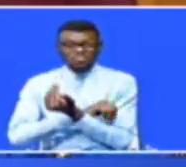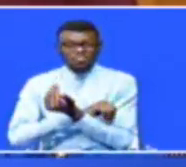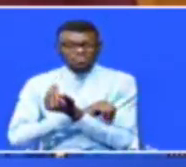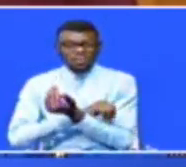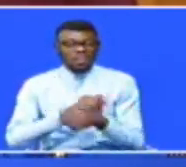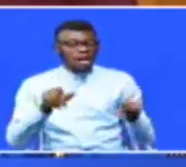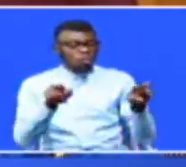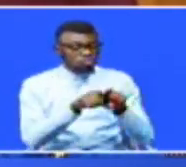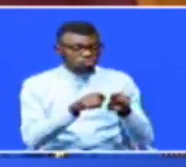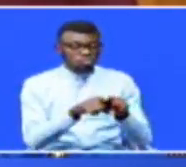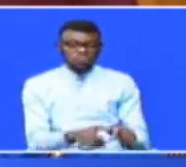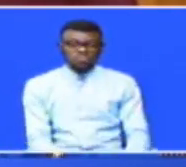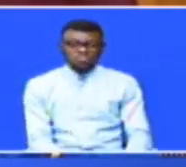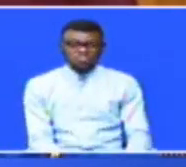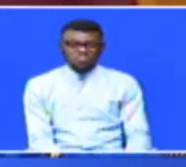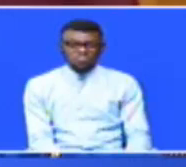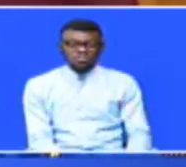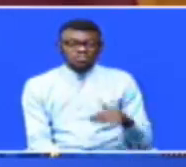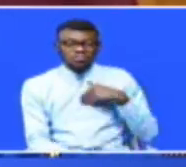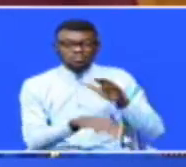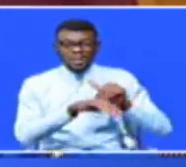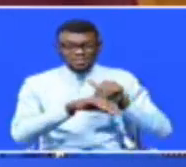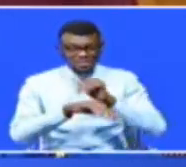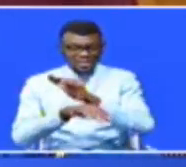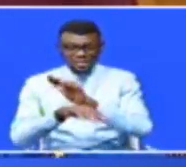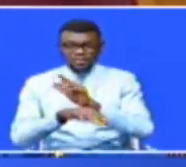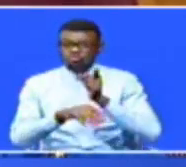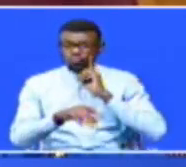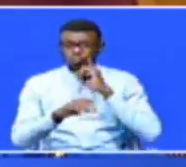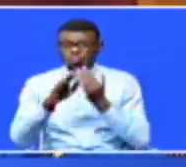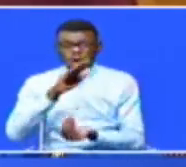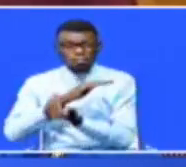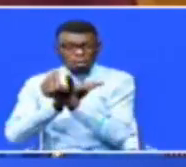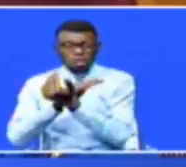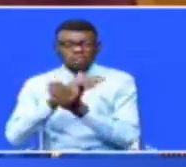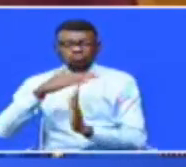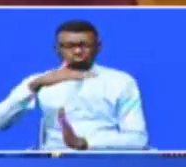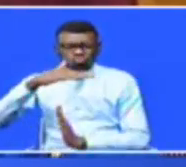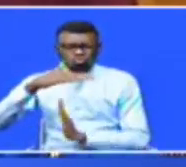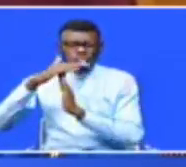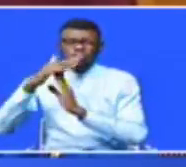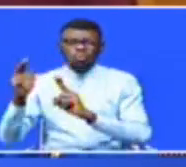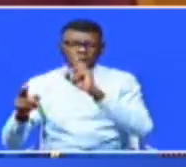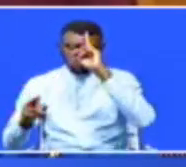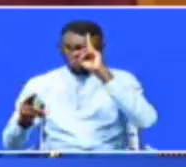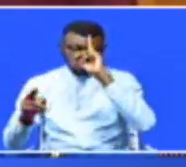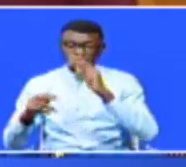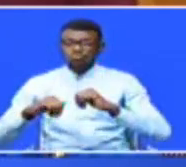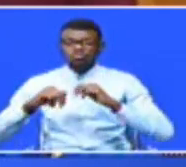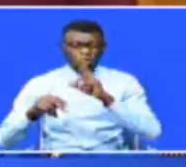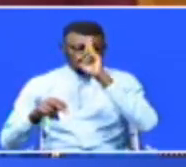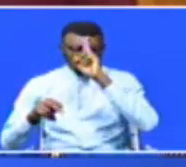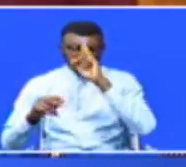In addition, I'm dispatching in the morning senior police